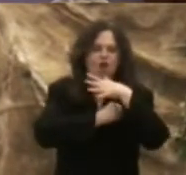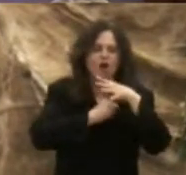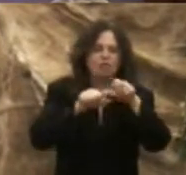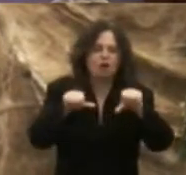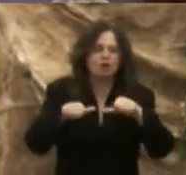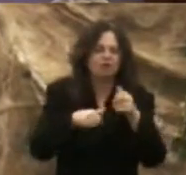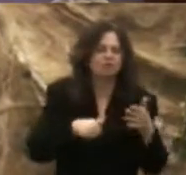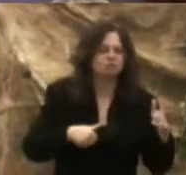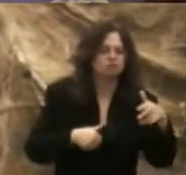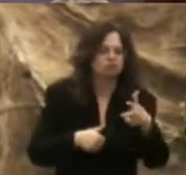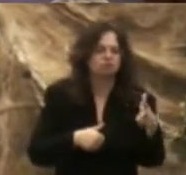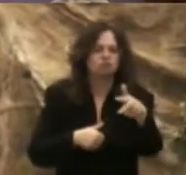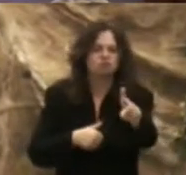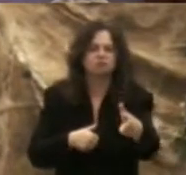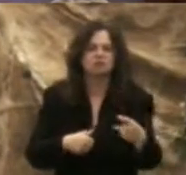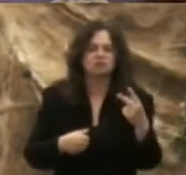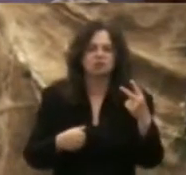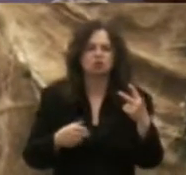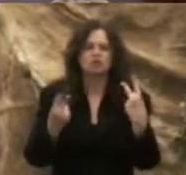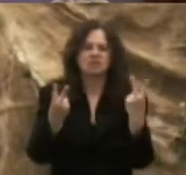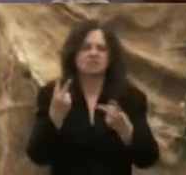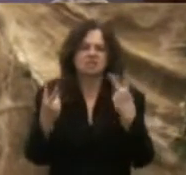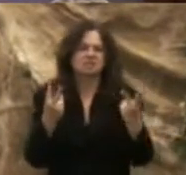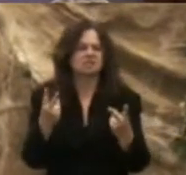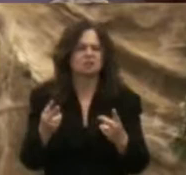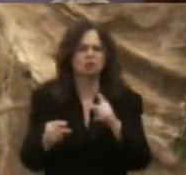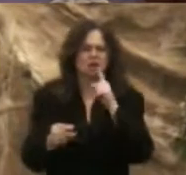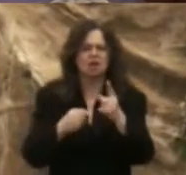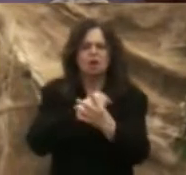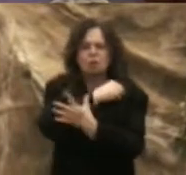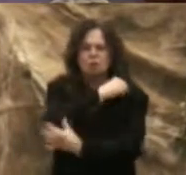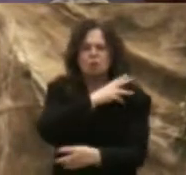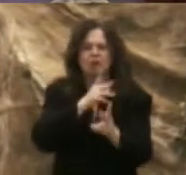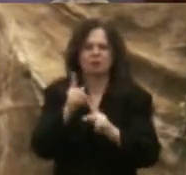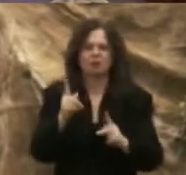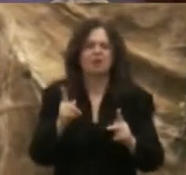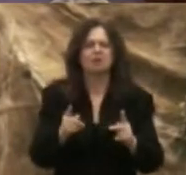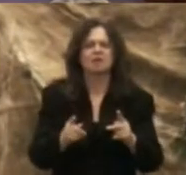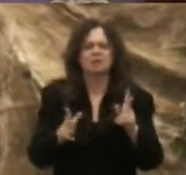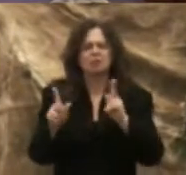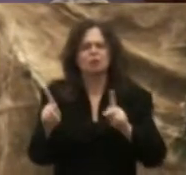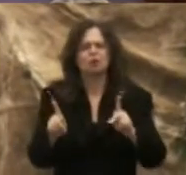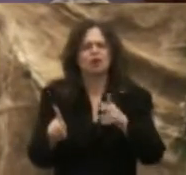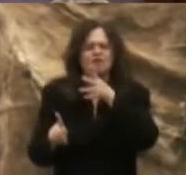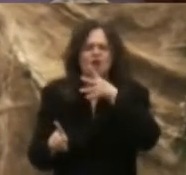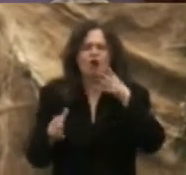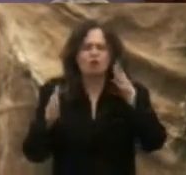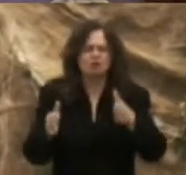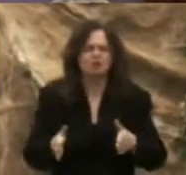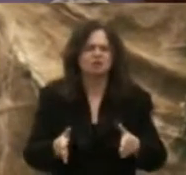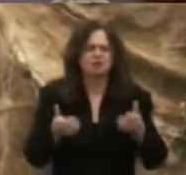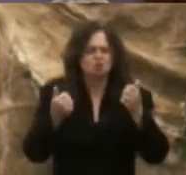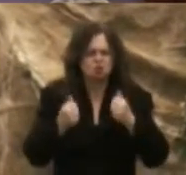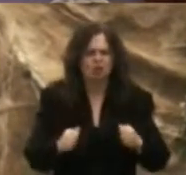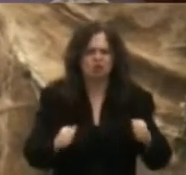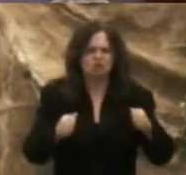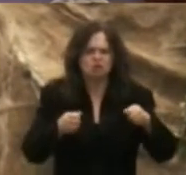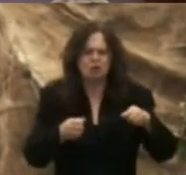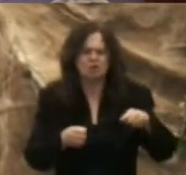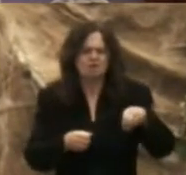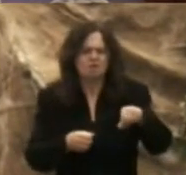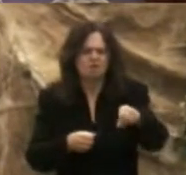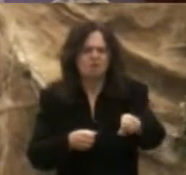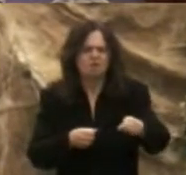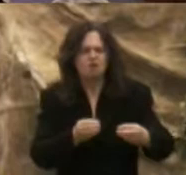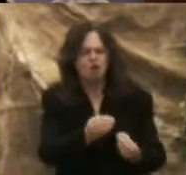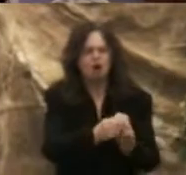might call peasants, the people who try to farm, the tradespeople. I was excited to see on